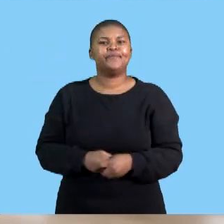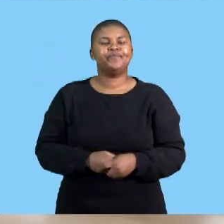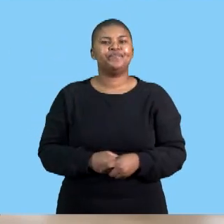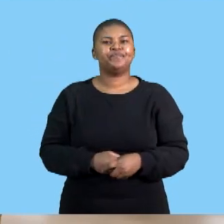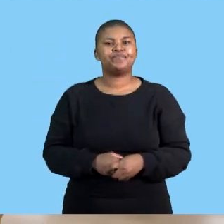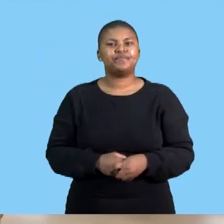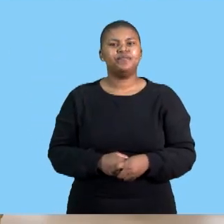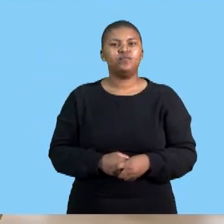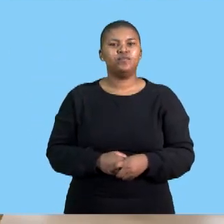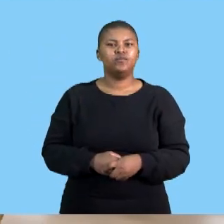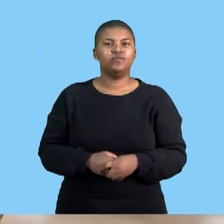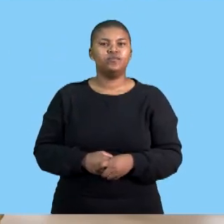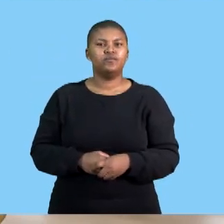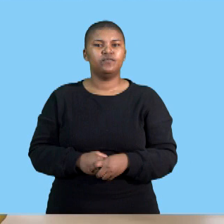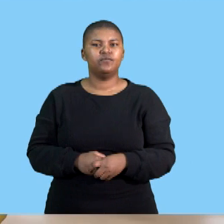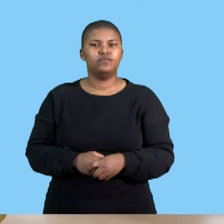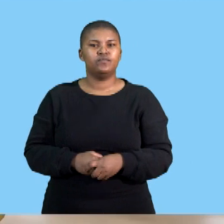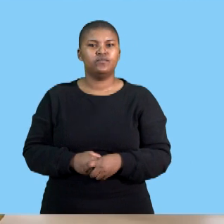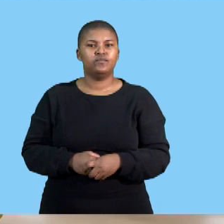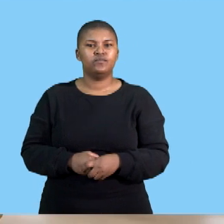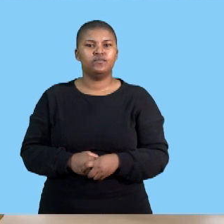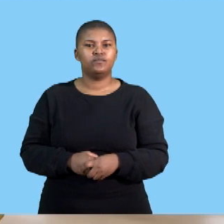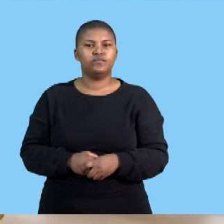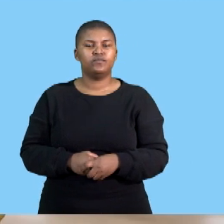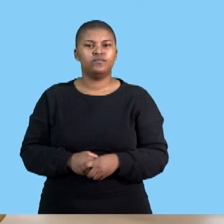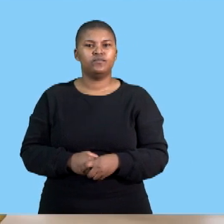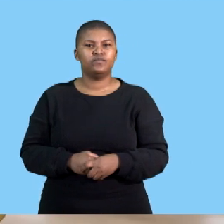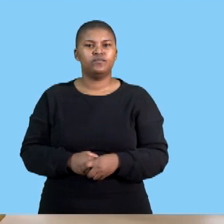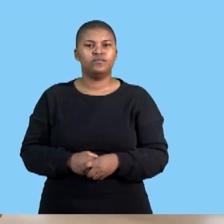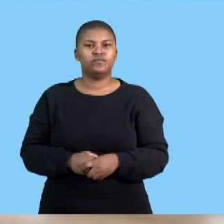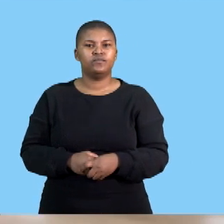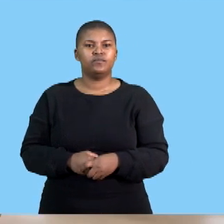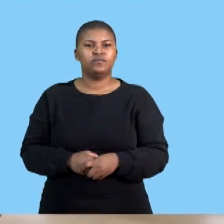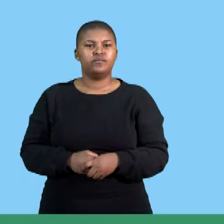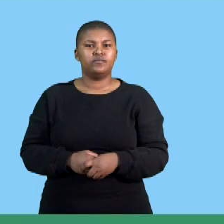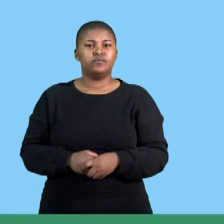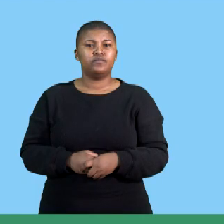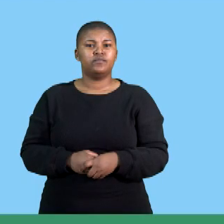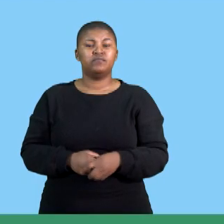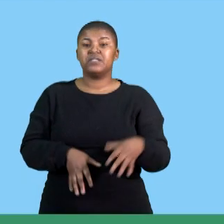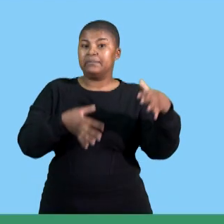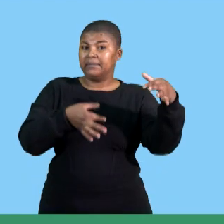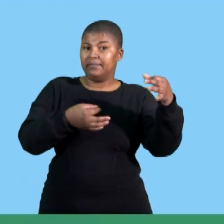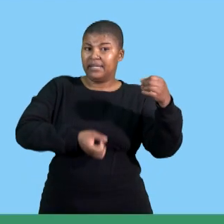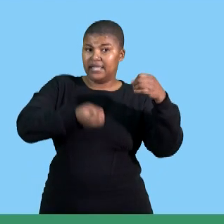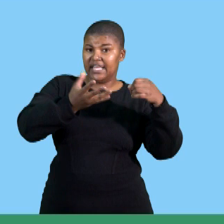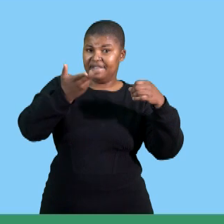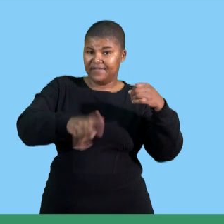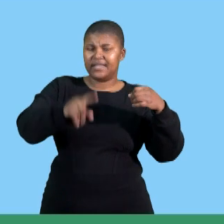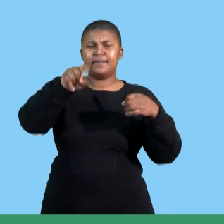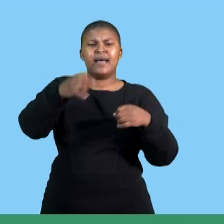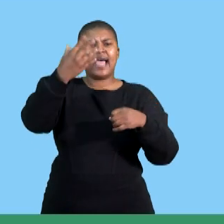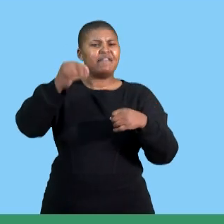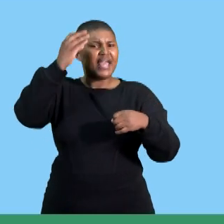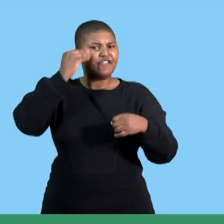maybe SMS or email you and ask you about that particular information that they need clarity on. The handout must include information